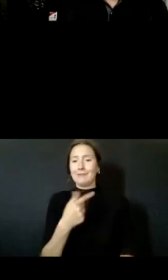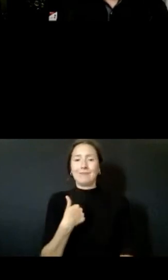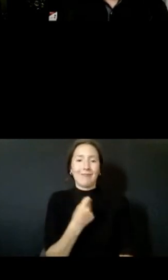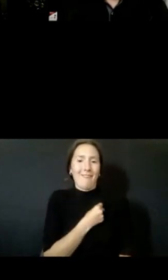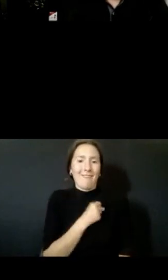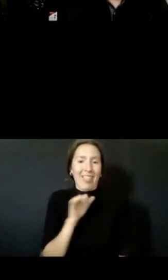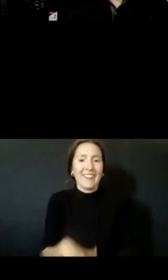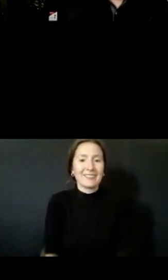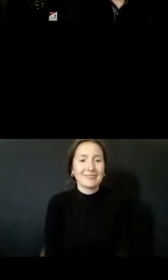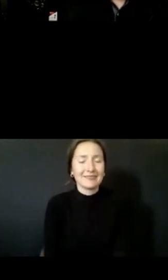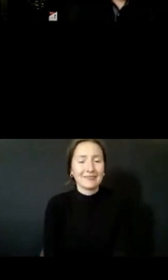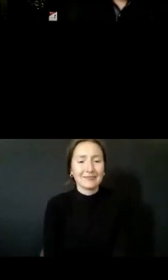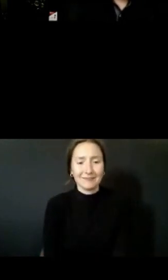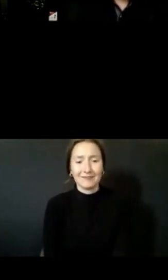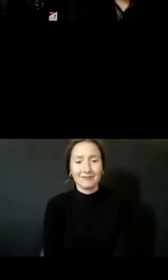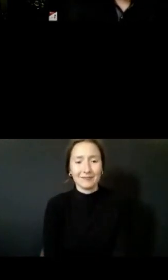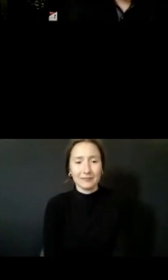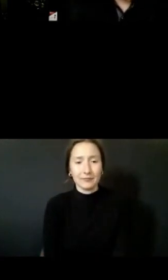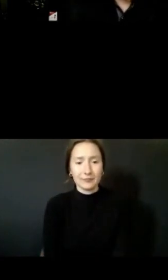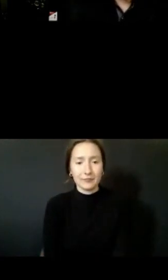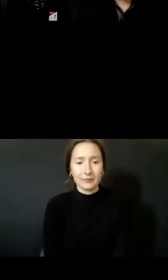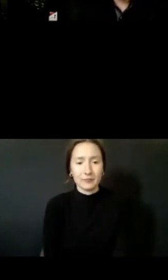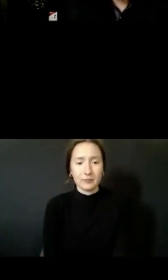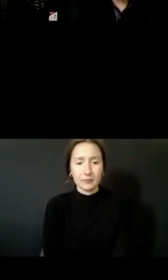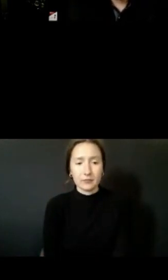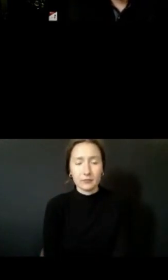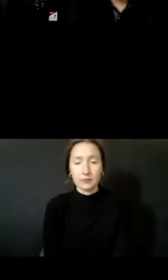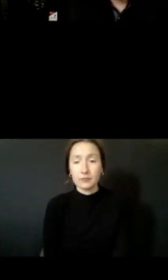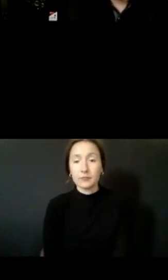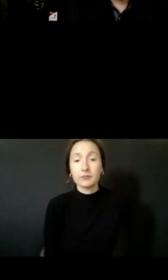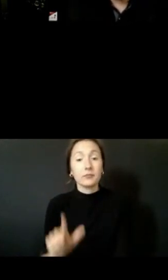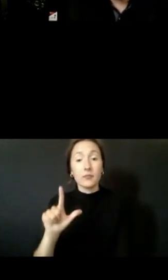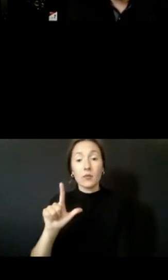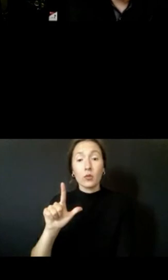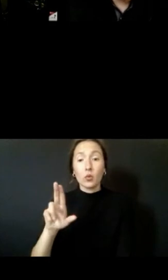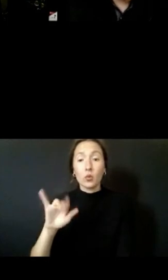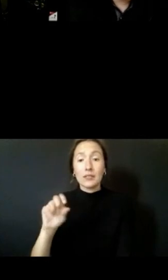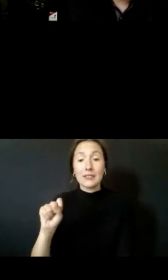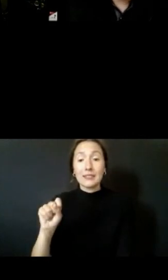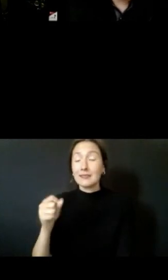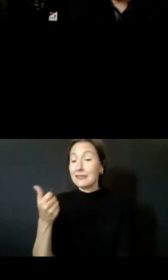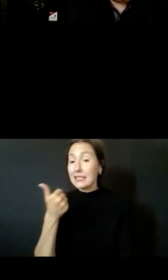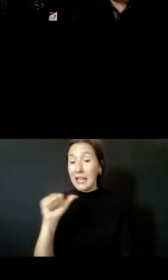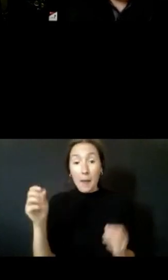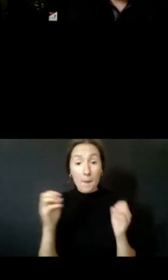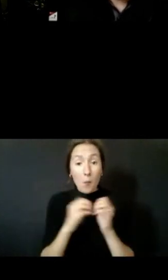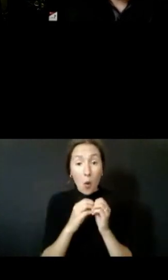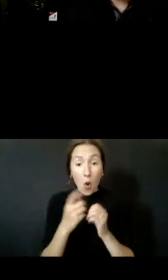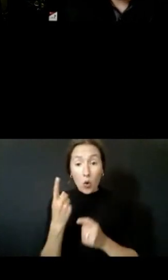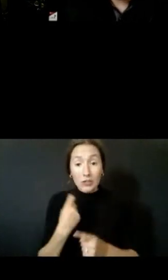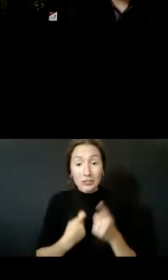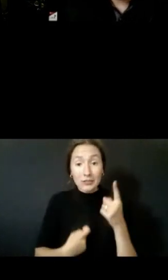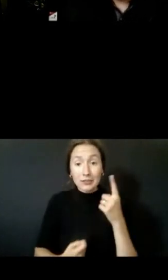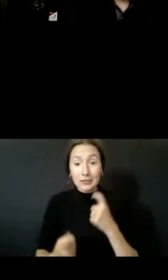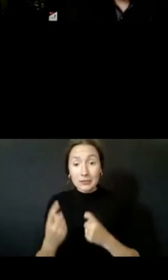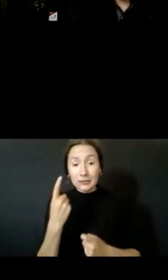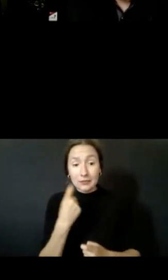how many resources are shared amongst the audience. That's like one of my favorite parts of it.